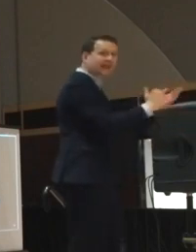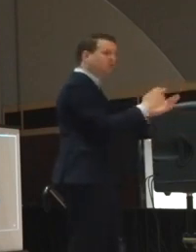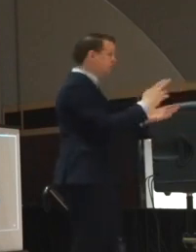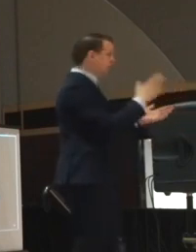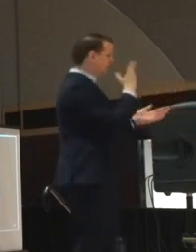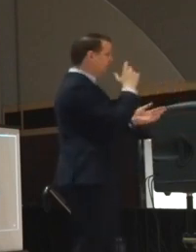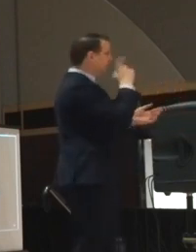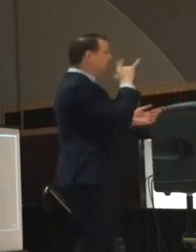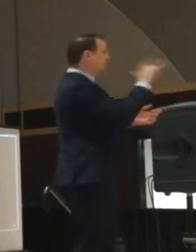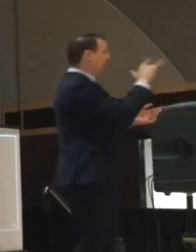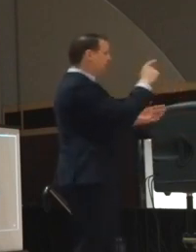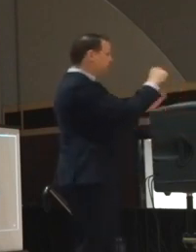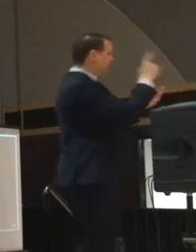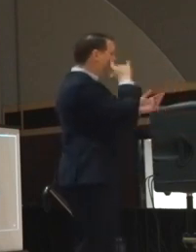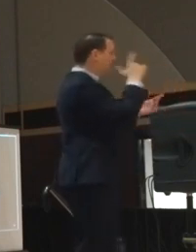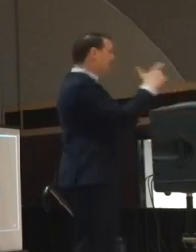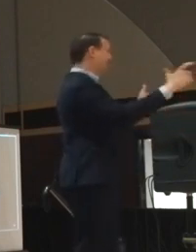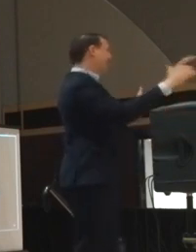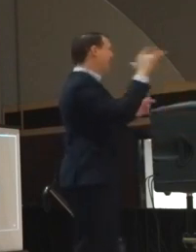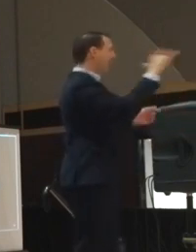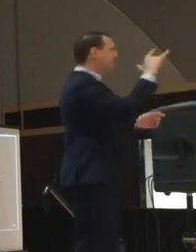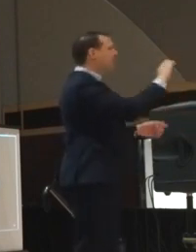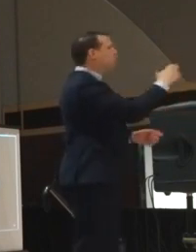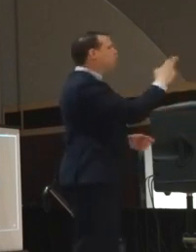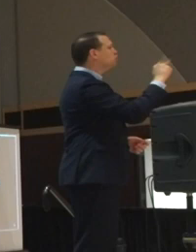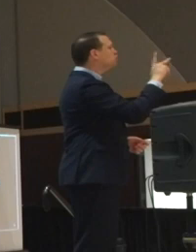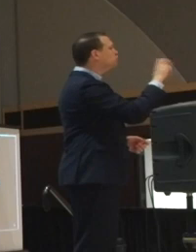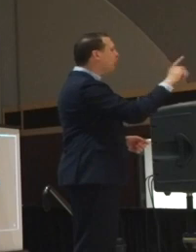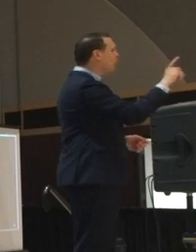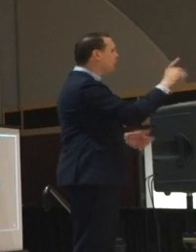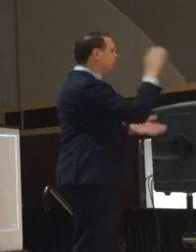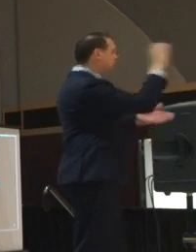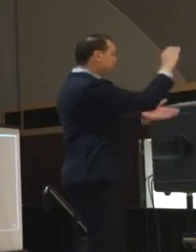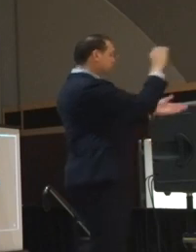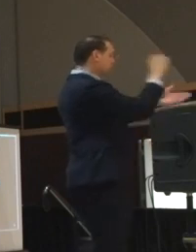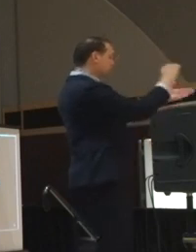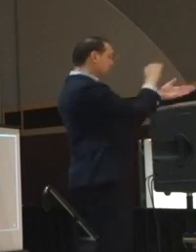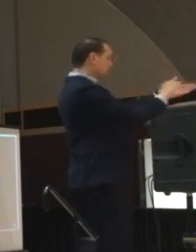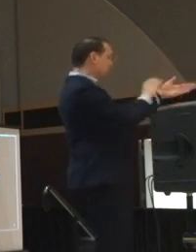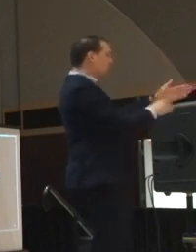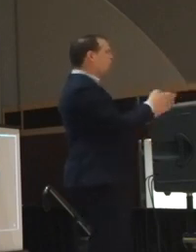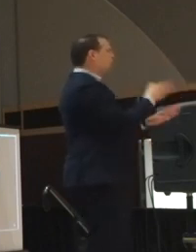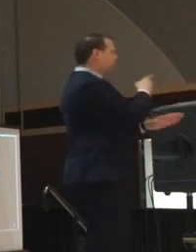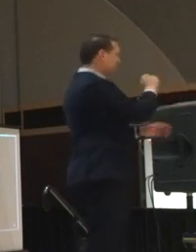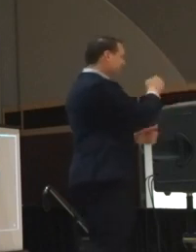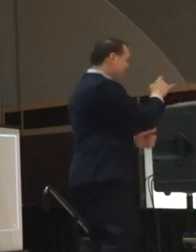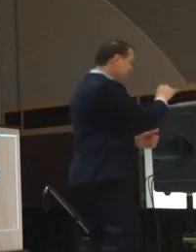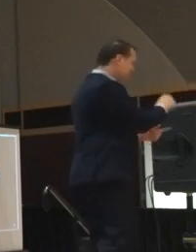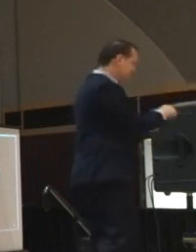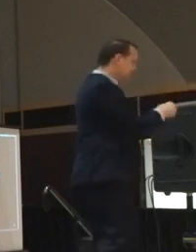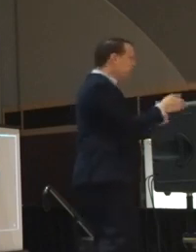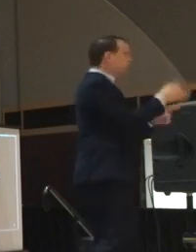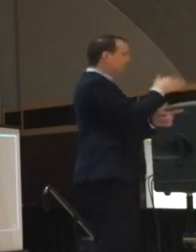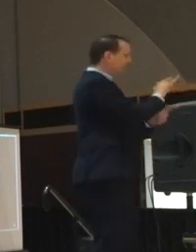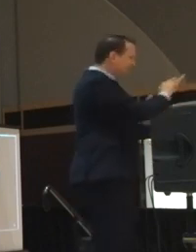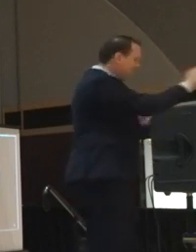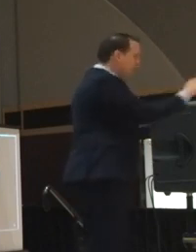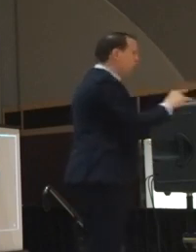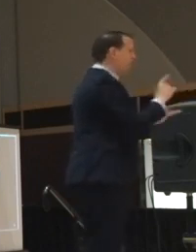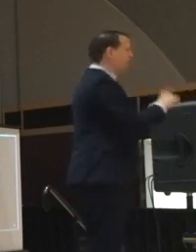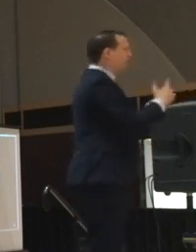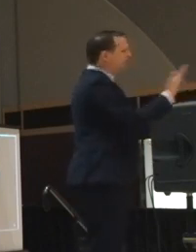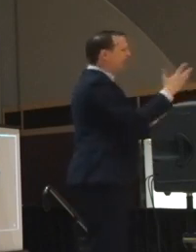fancy airplane, it's chunked. Pre-takeoff, no, pre-taxi, pre-takeoff. And there's